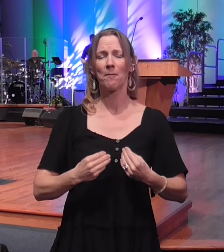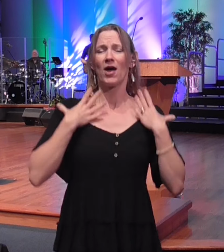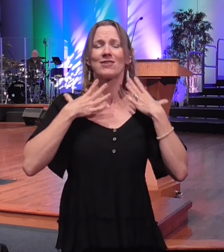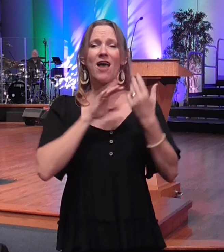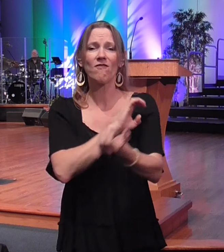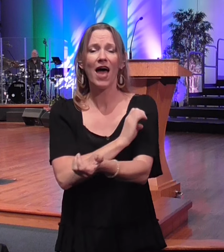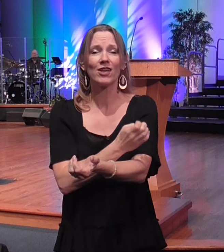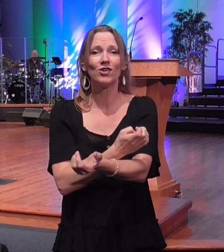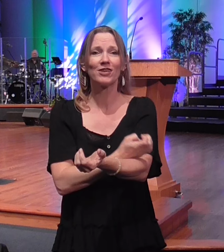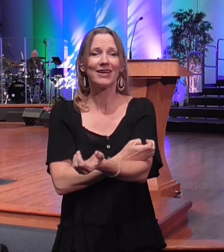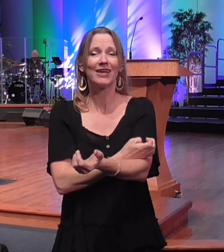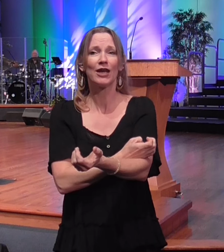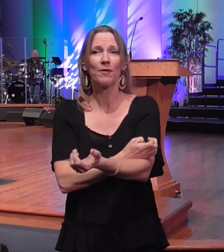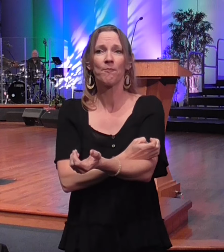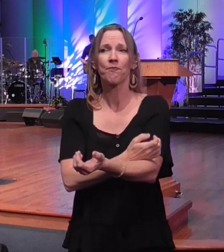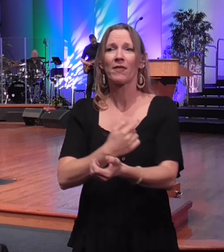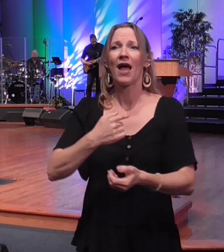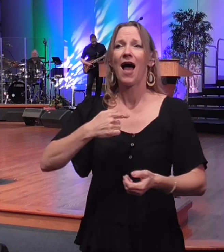rise with a burst of energy.